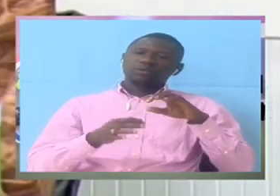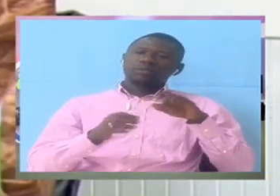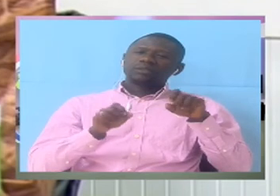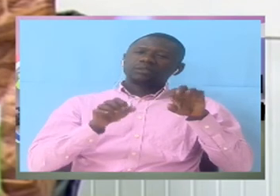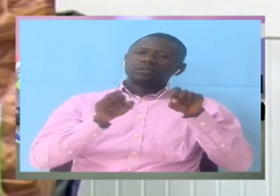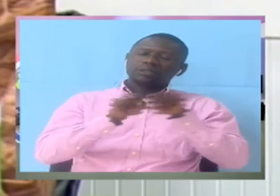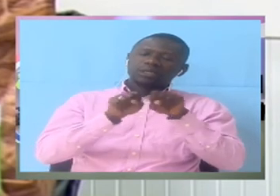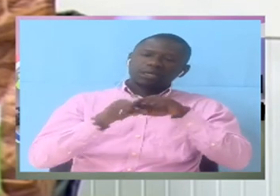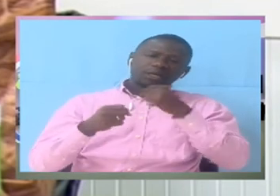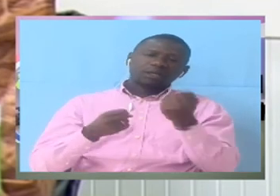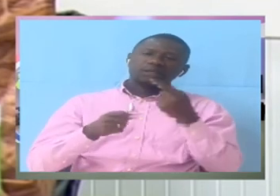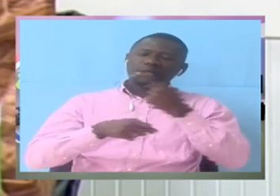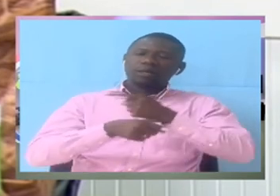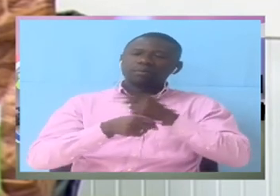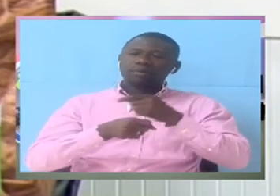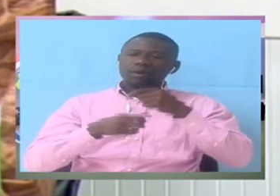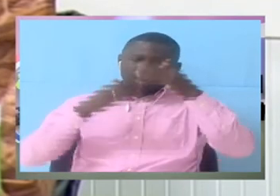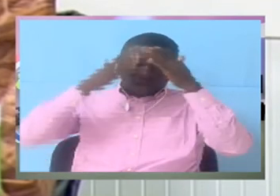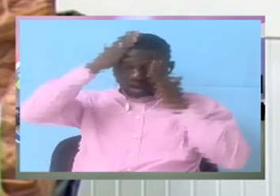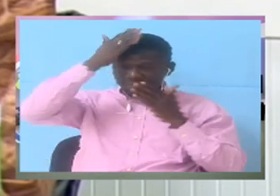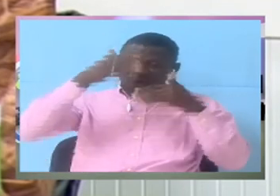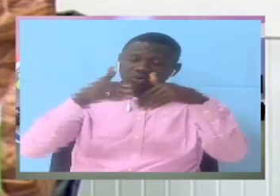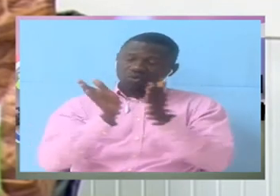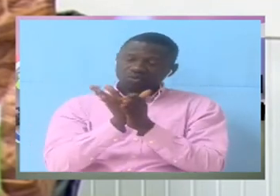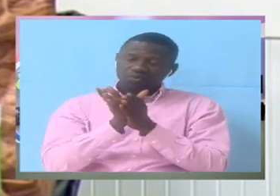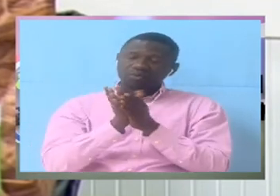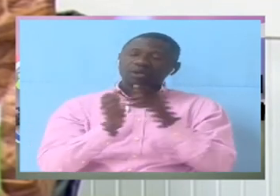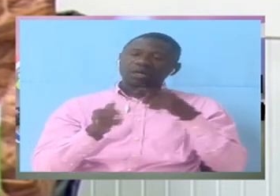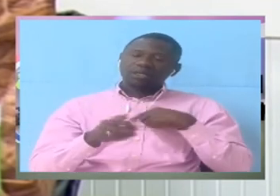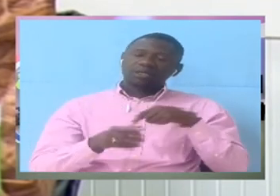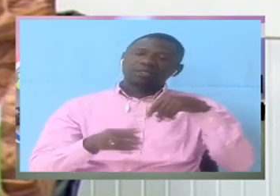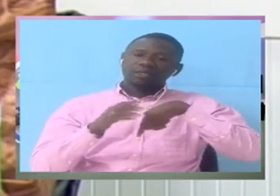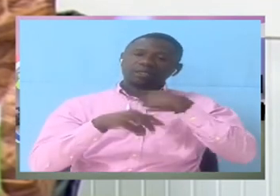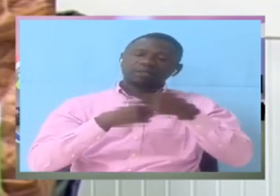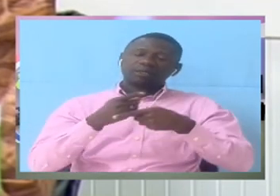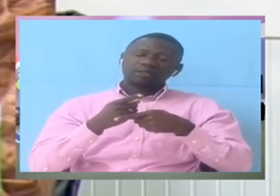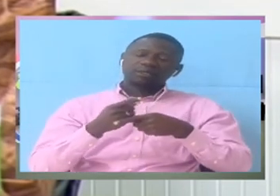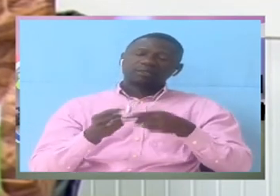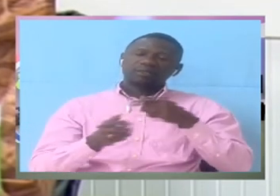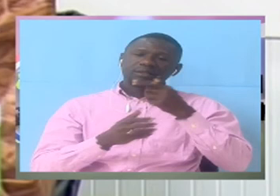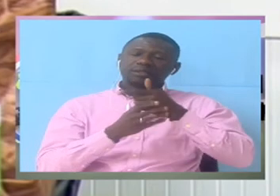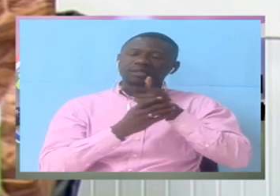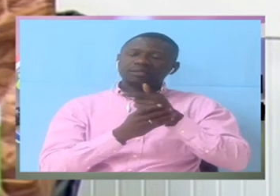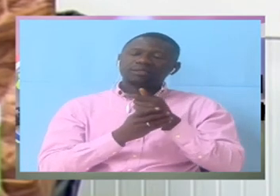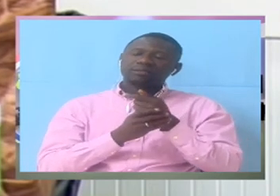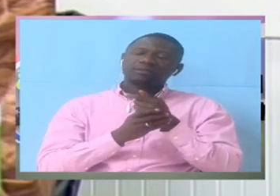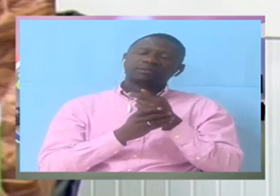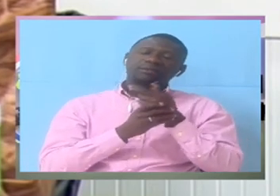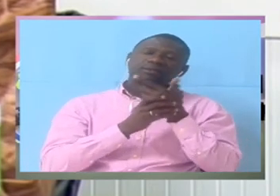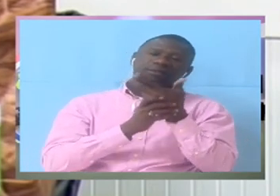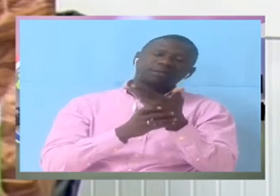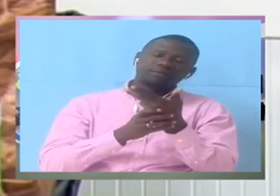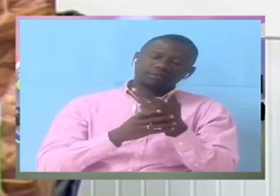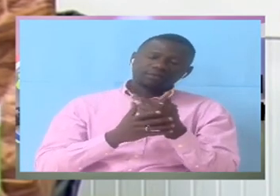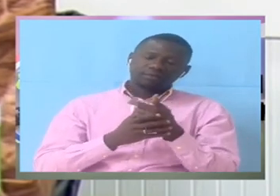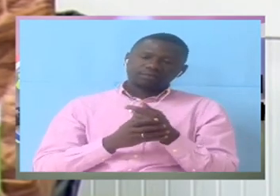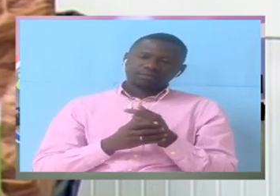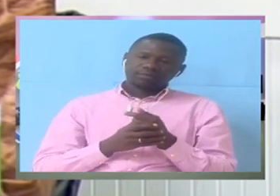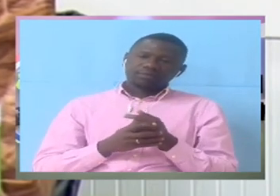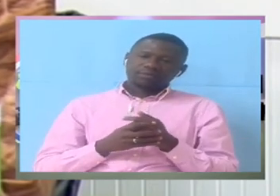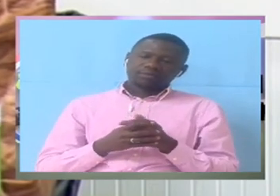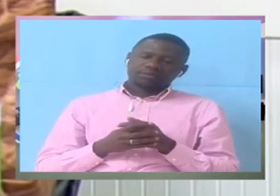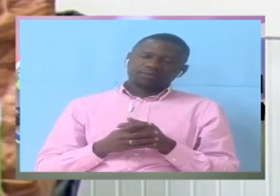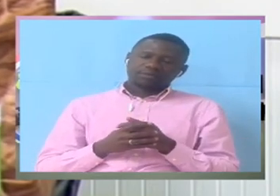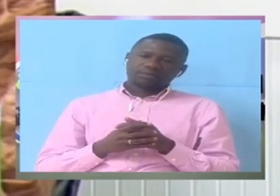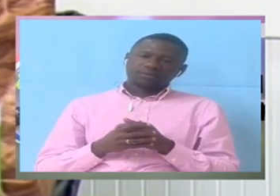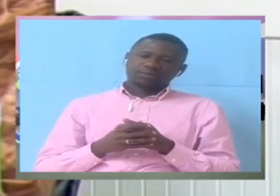then in 1997, September, You were redeployed to your parent unit. Sorry, 87, not 97.